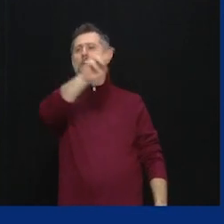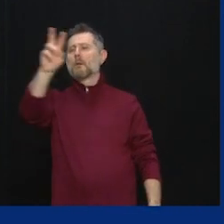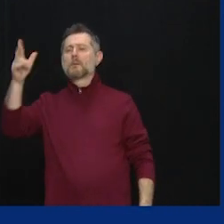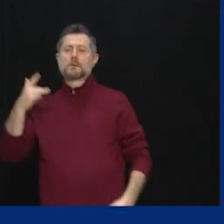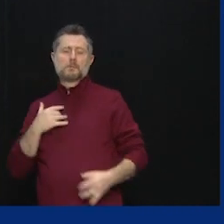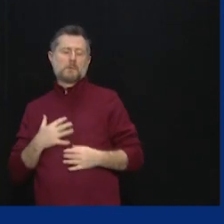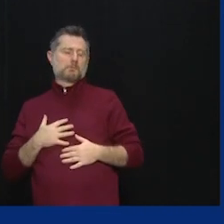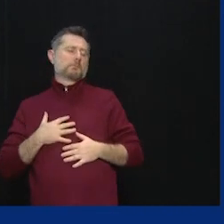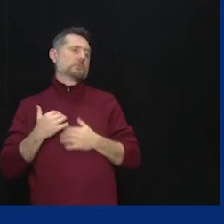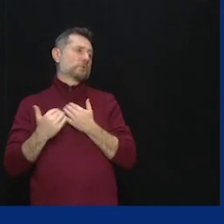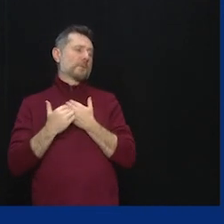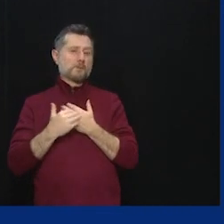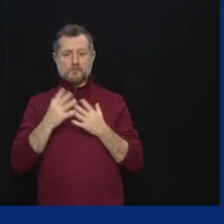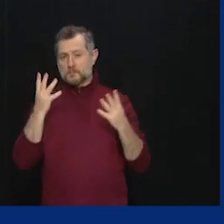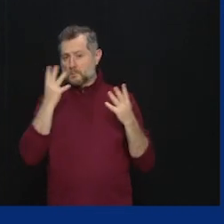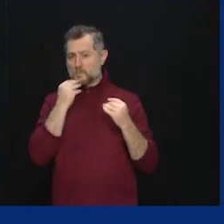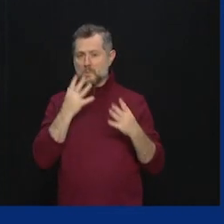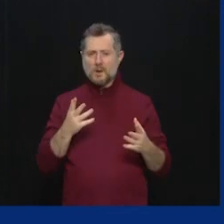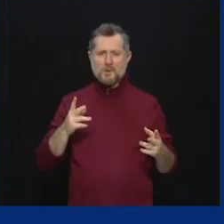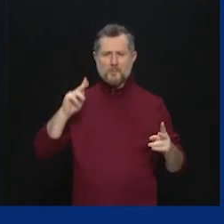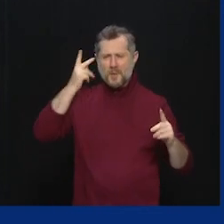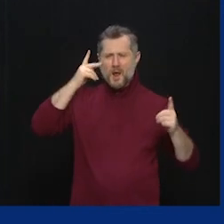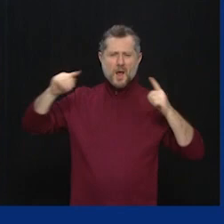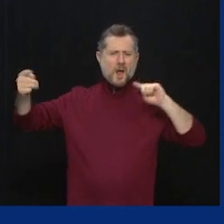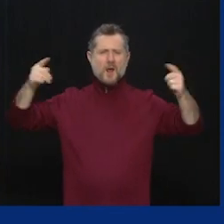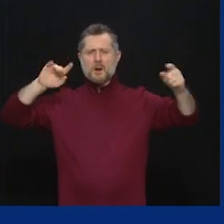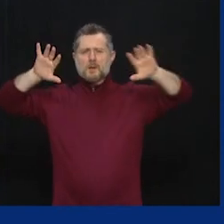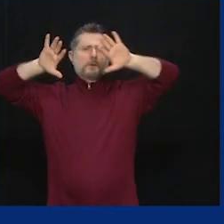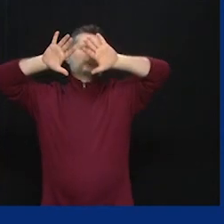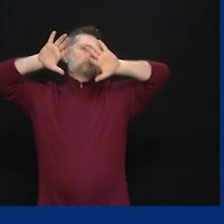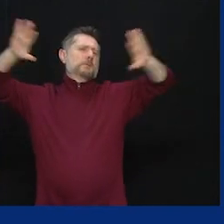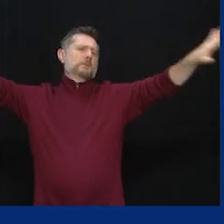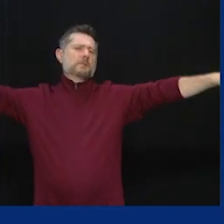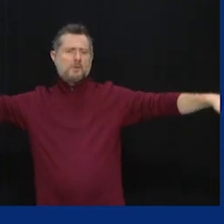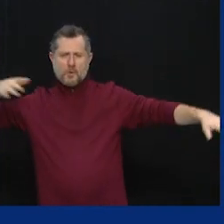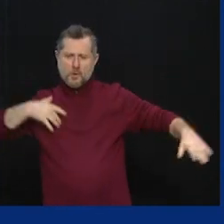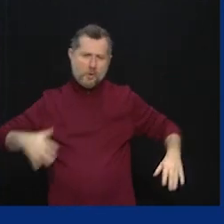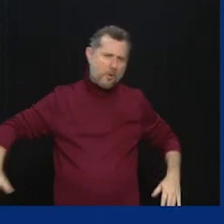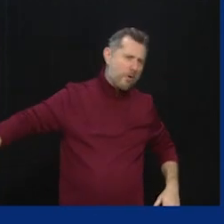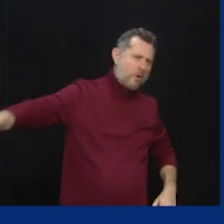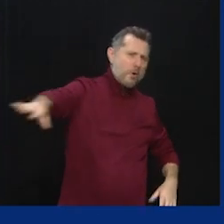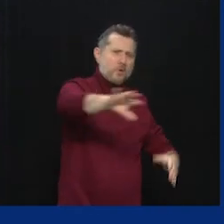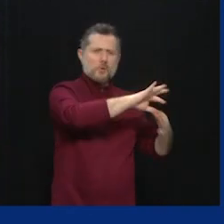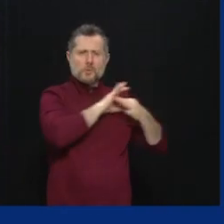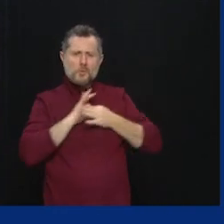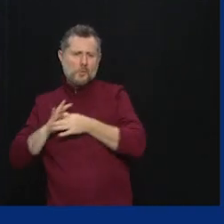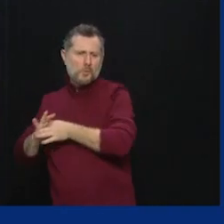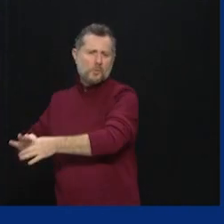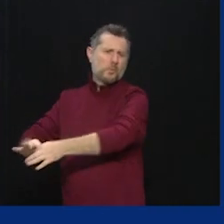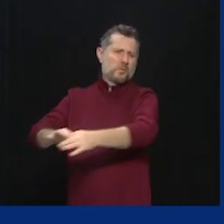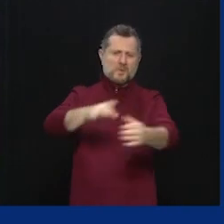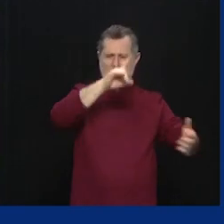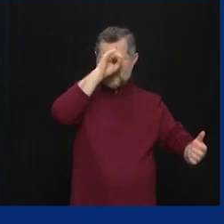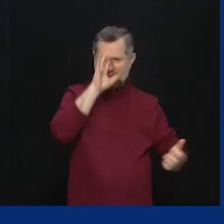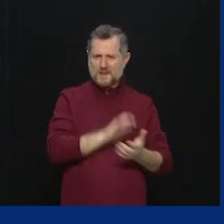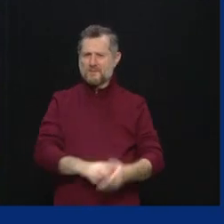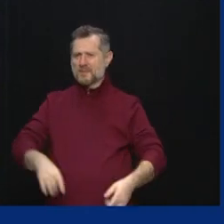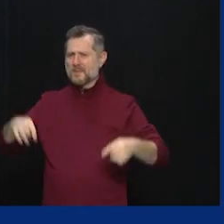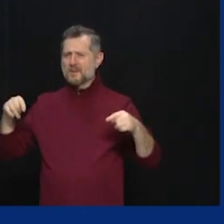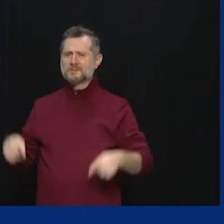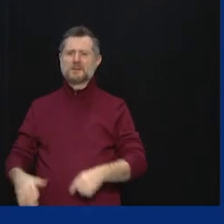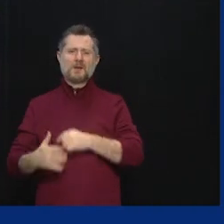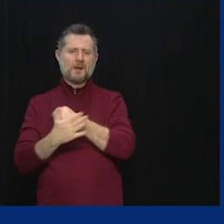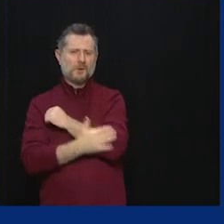America today, we are all united with the belief that this is an incredible country. We are